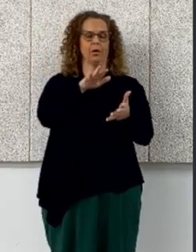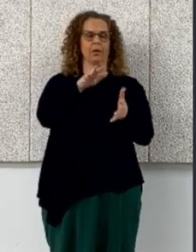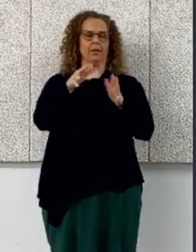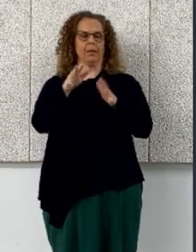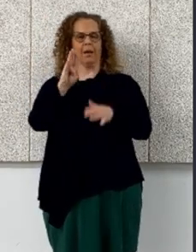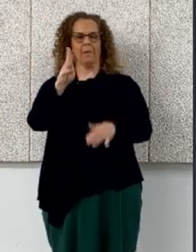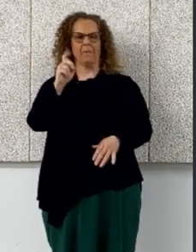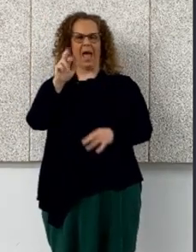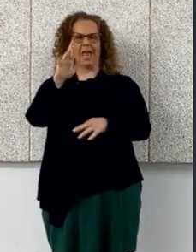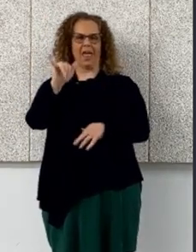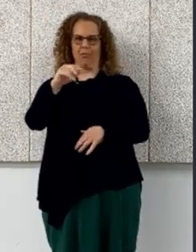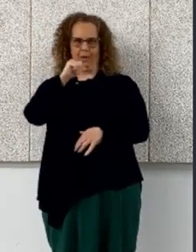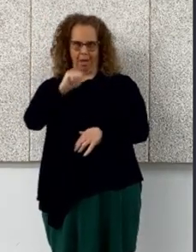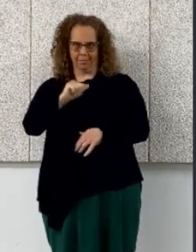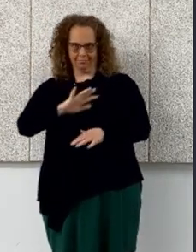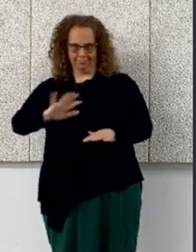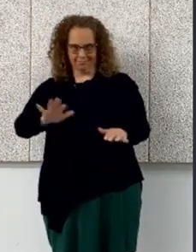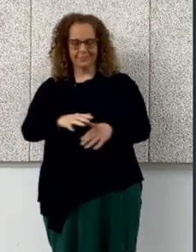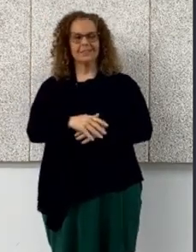and part of what's happening.